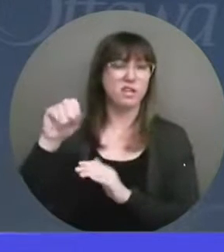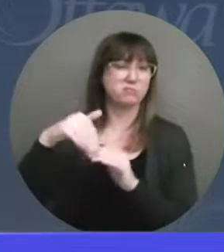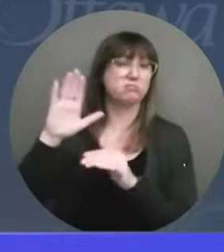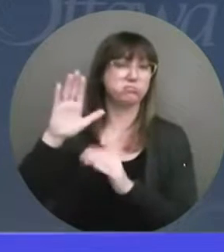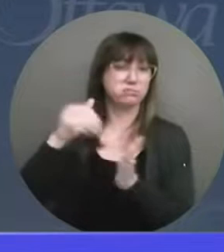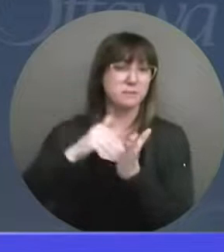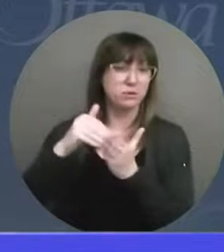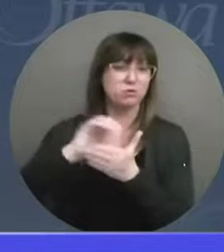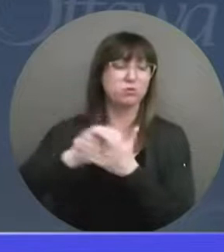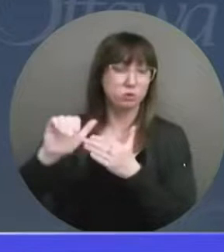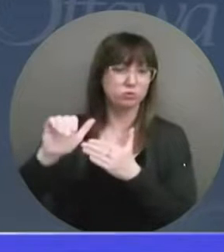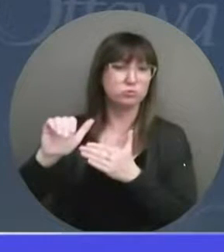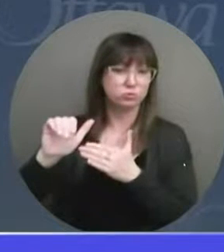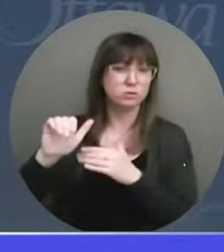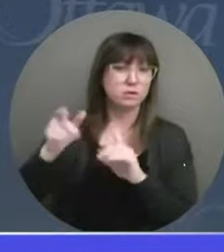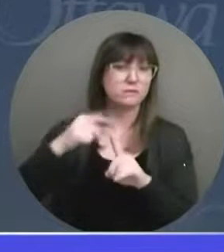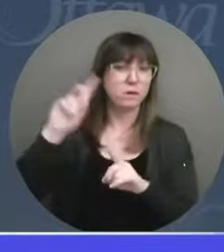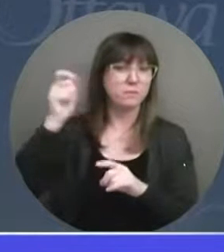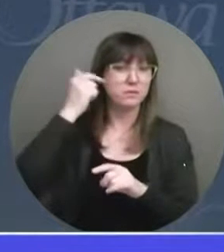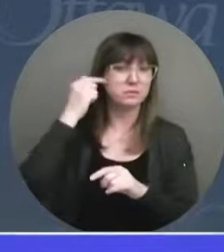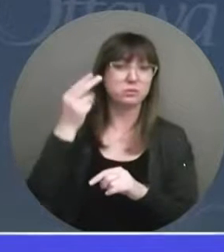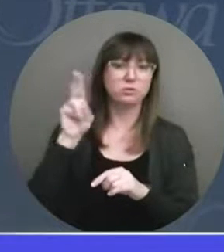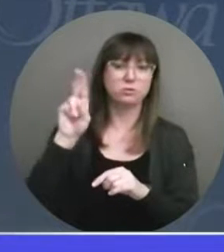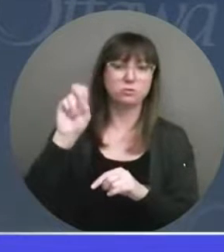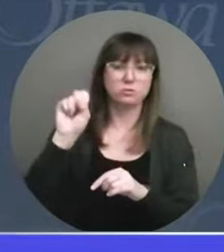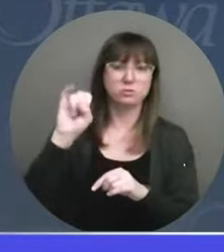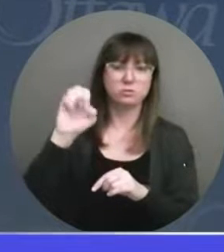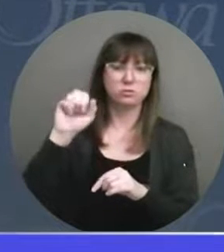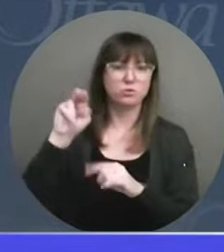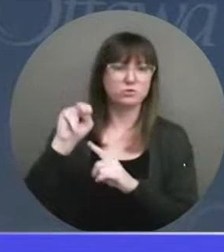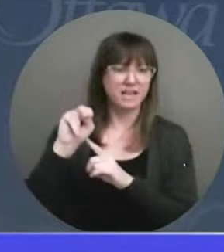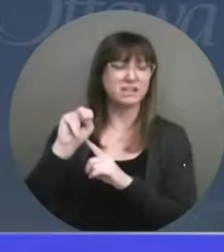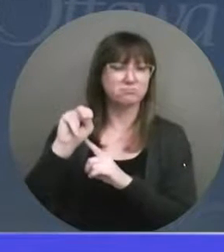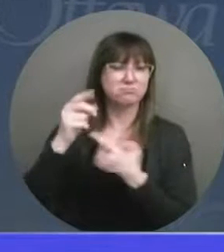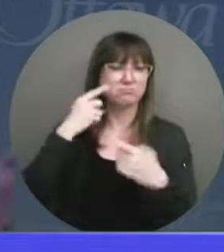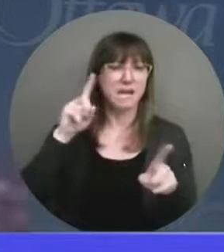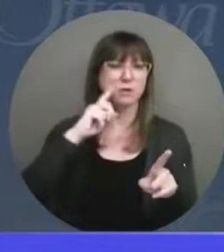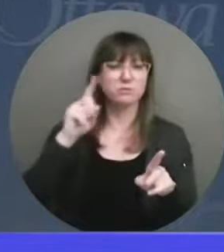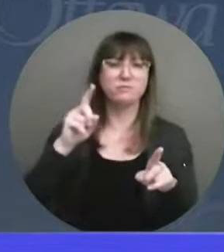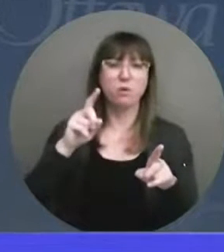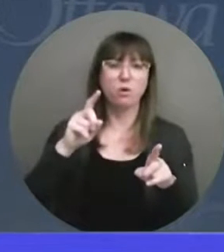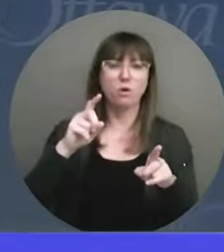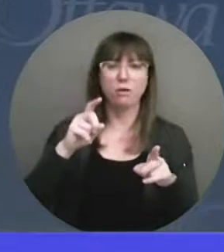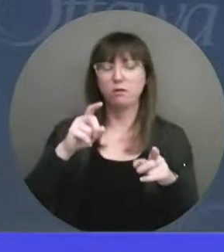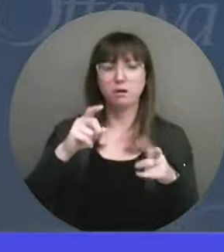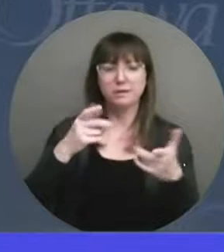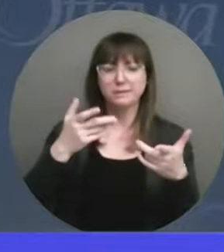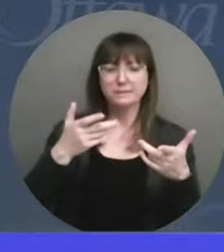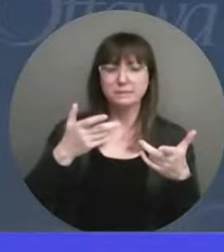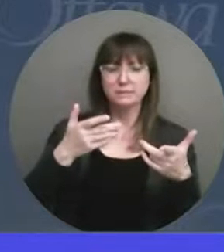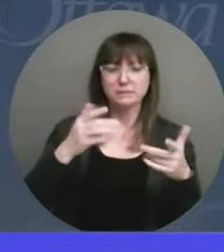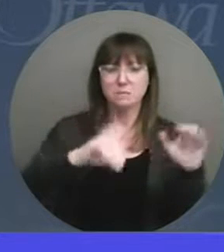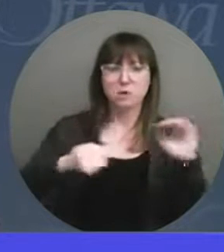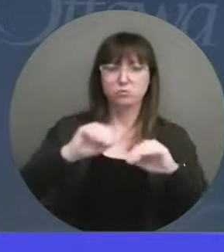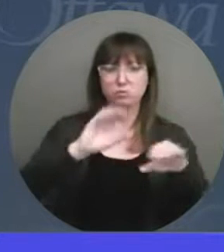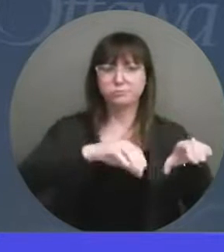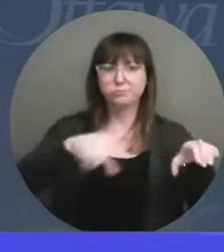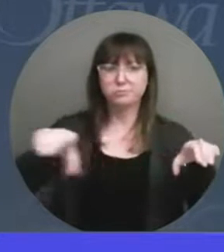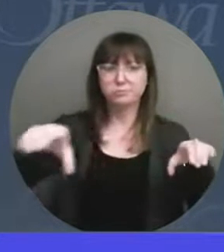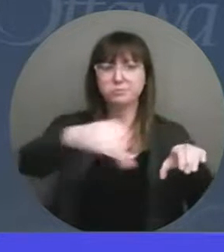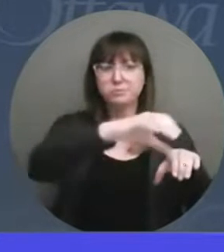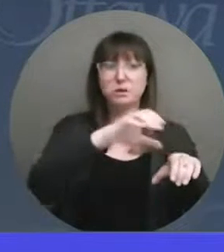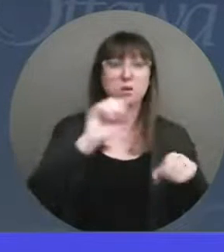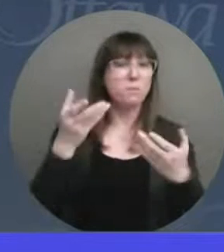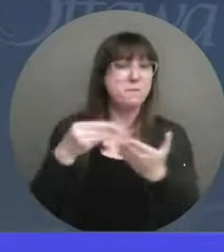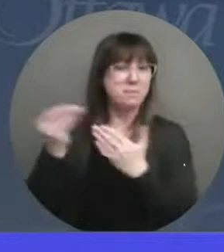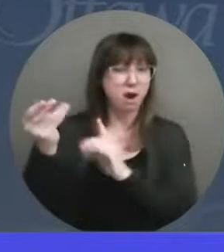Hussein announced a week or so ago for modular housing, or for us to potentially buy a hotel to